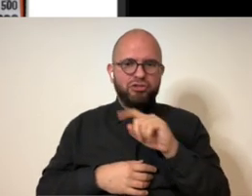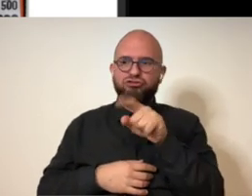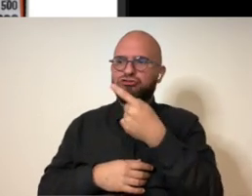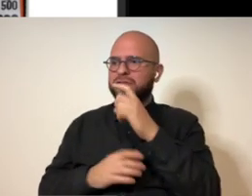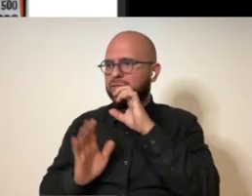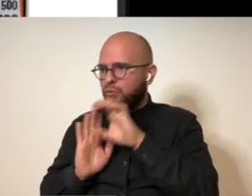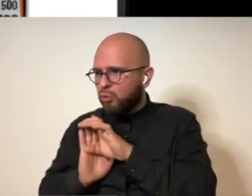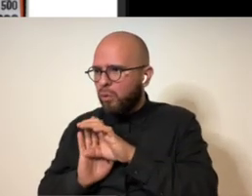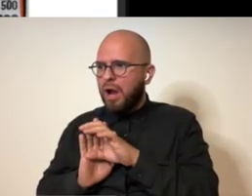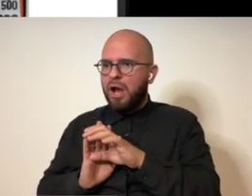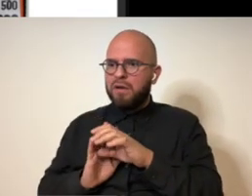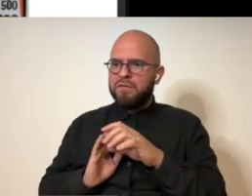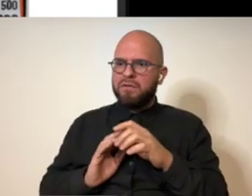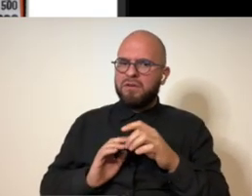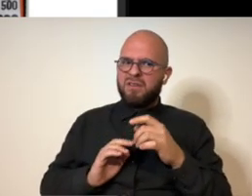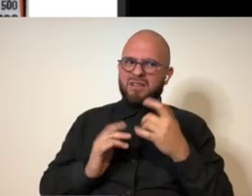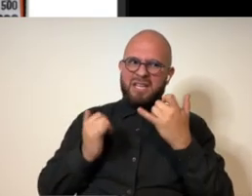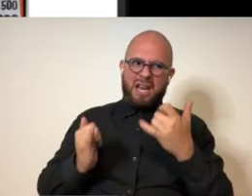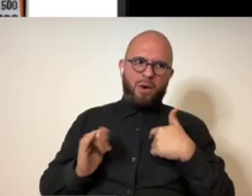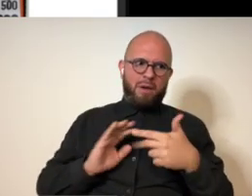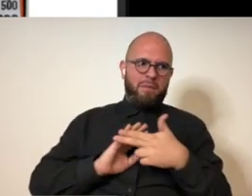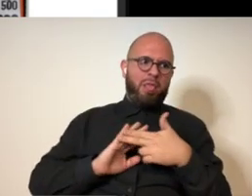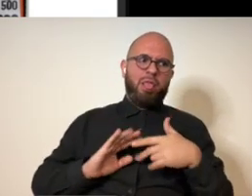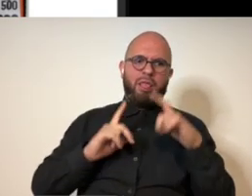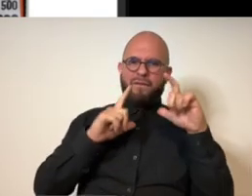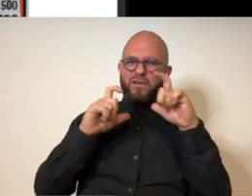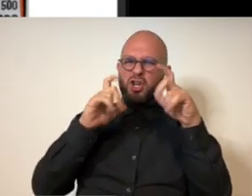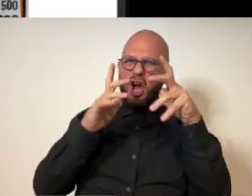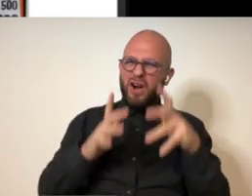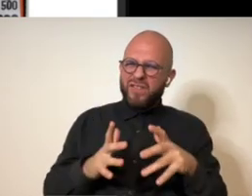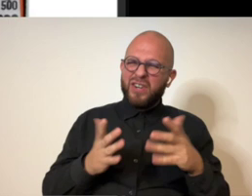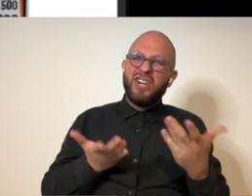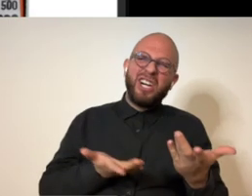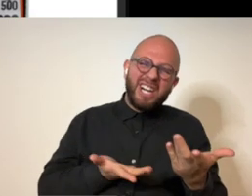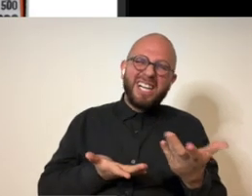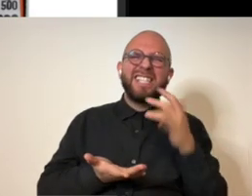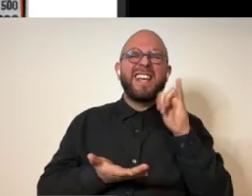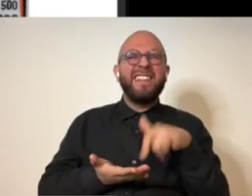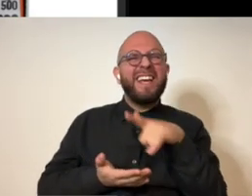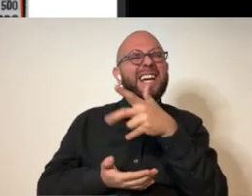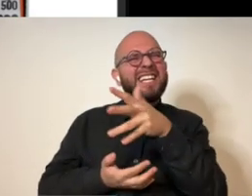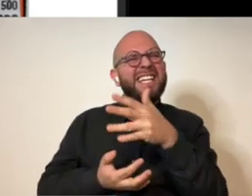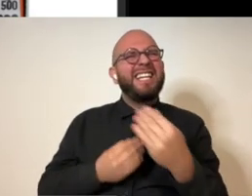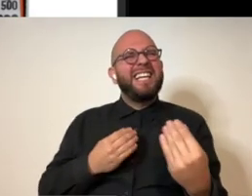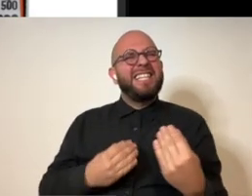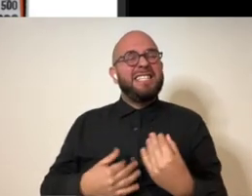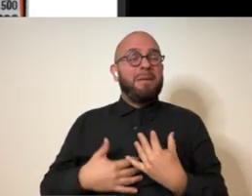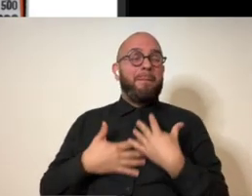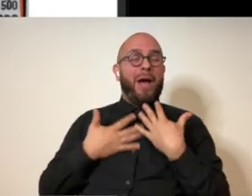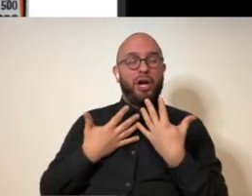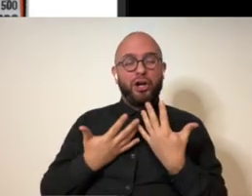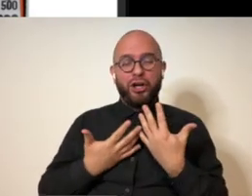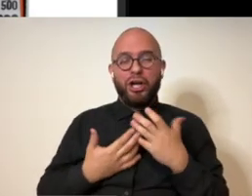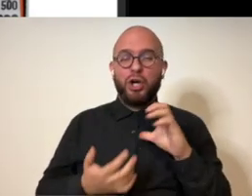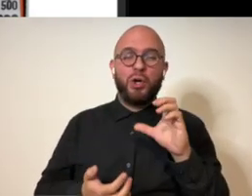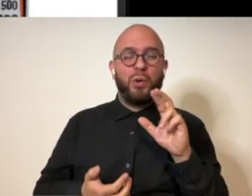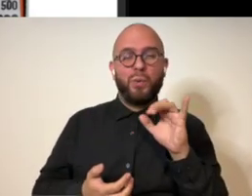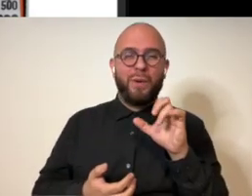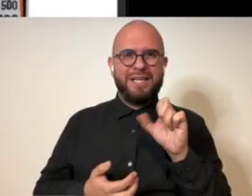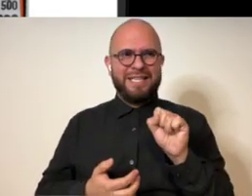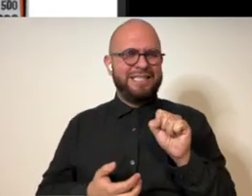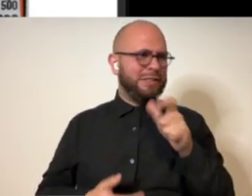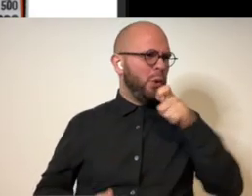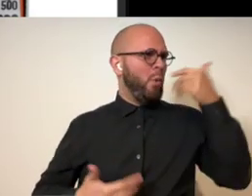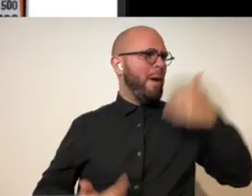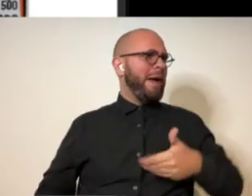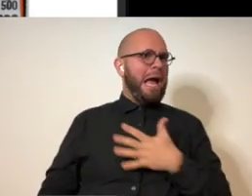same time? Do I only show the object? Do I show just the photograph? Am I a photographer now? So this kind